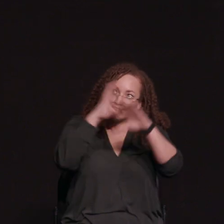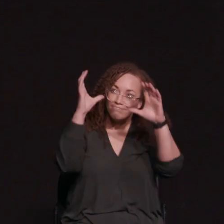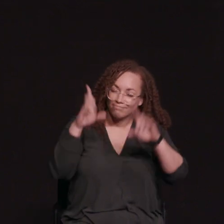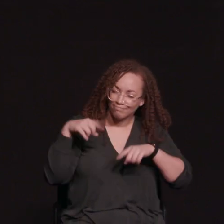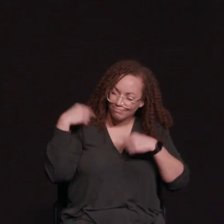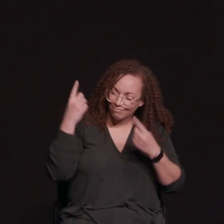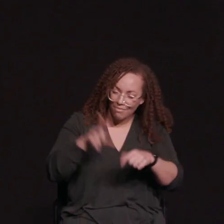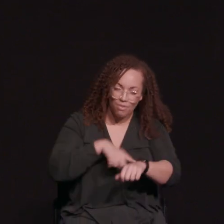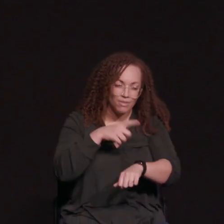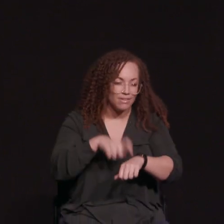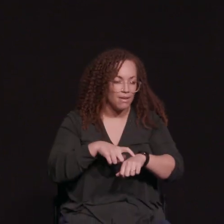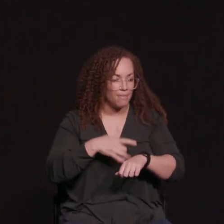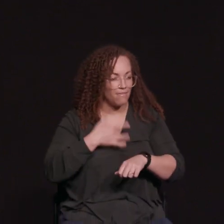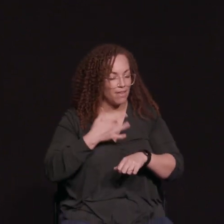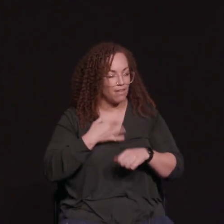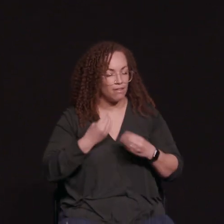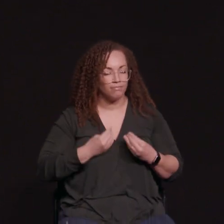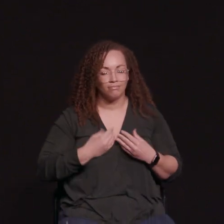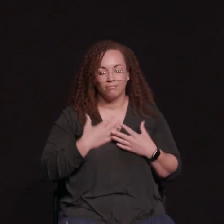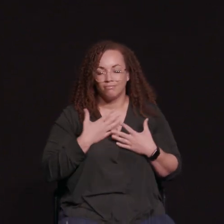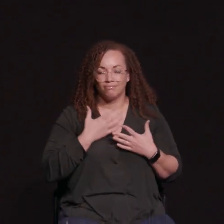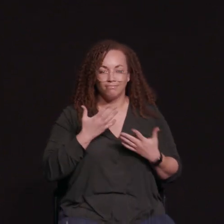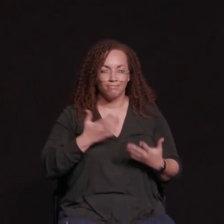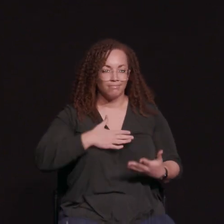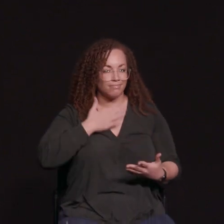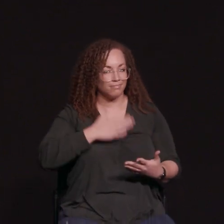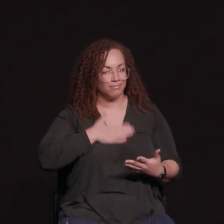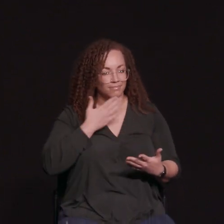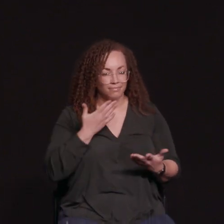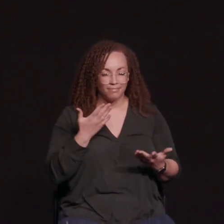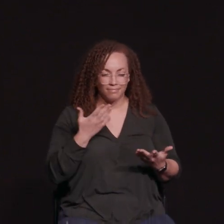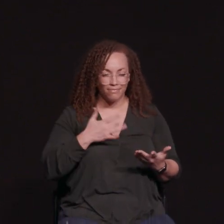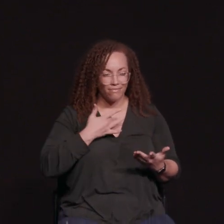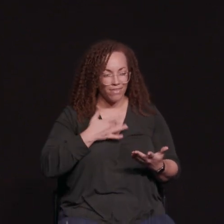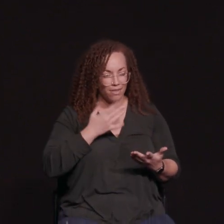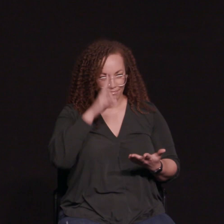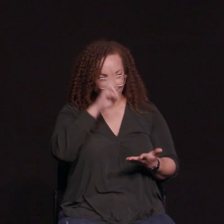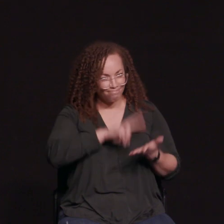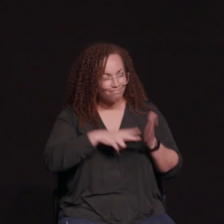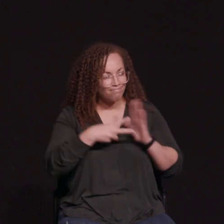it feels so joyous and purposeful to be sharing in it with you.